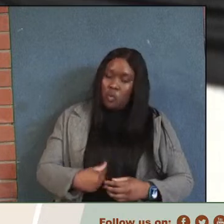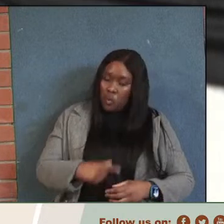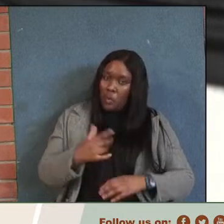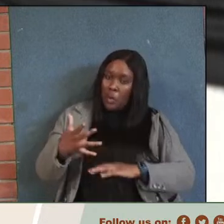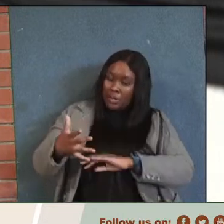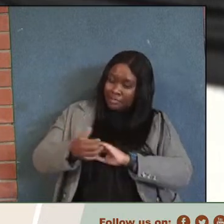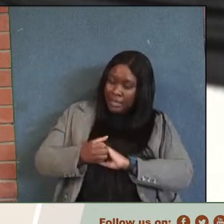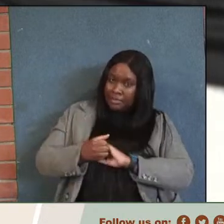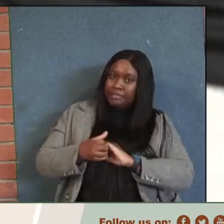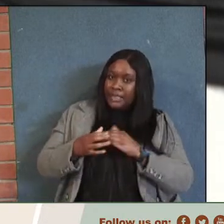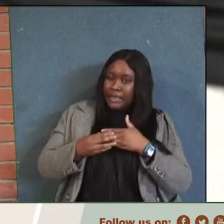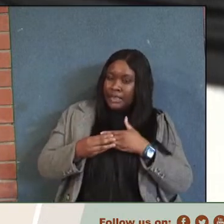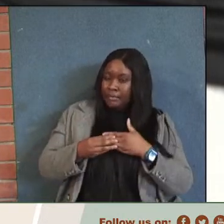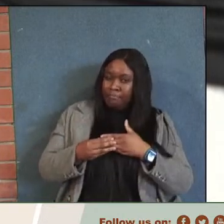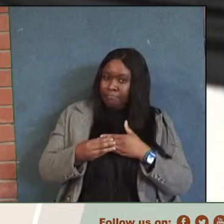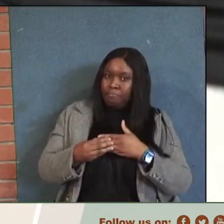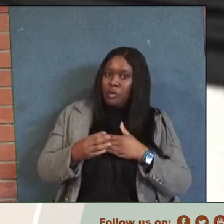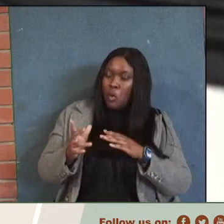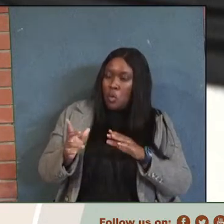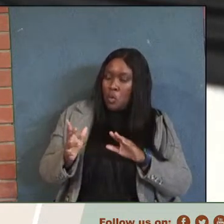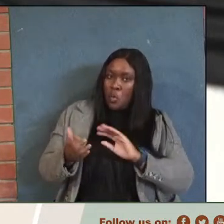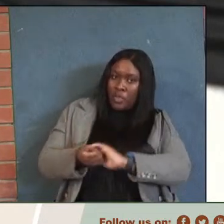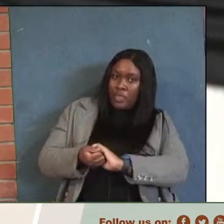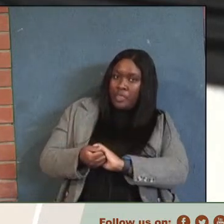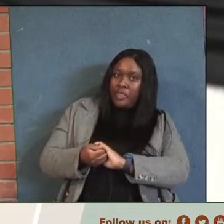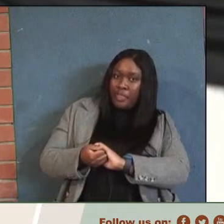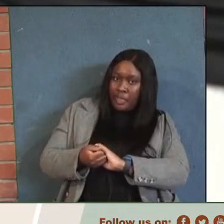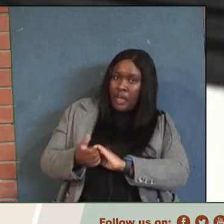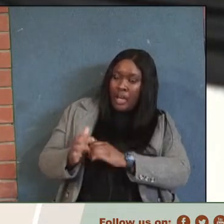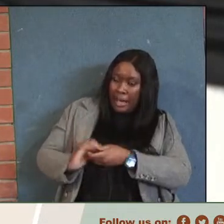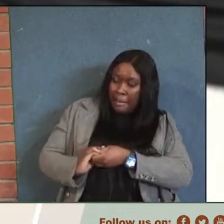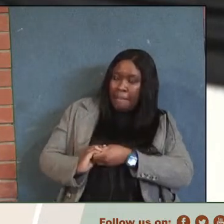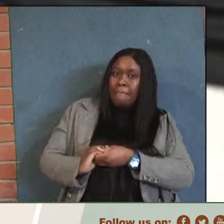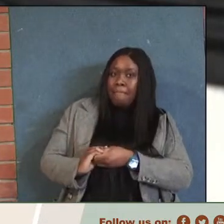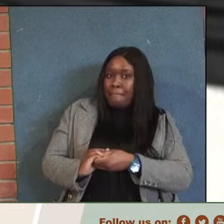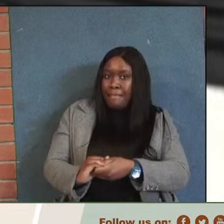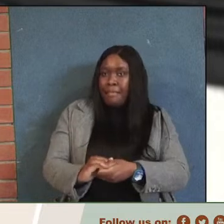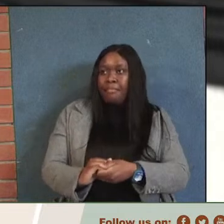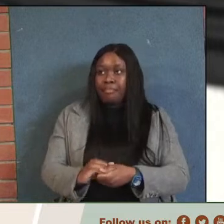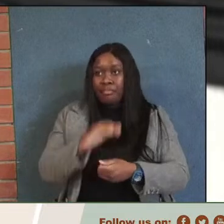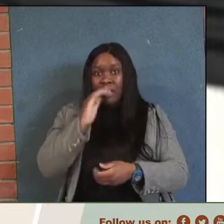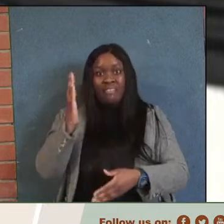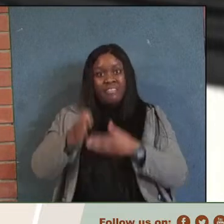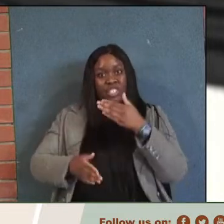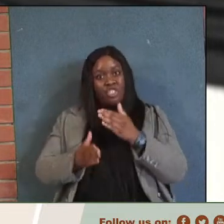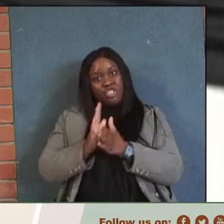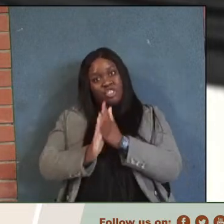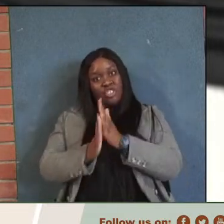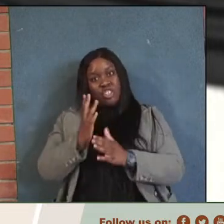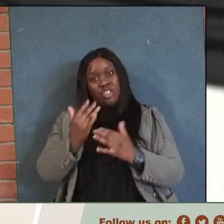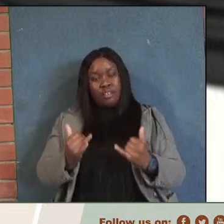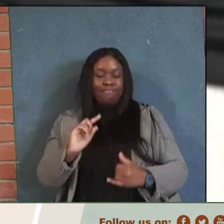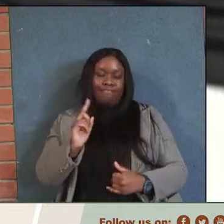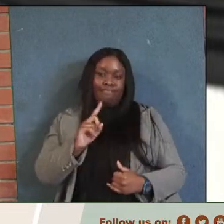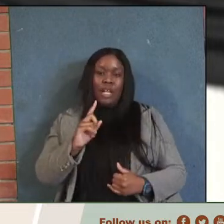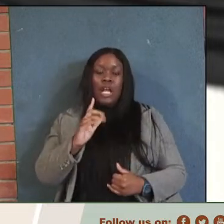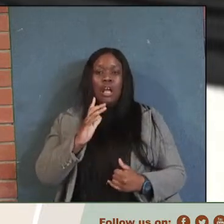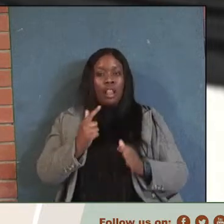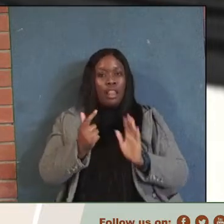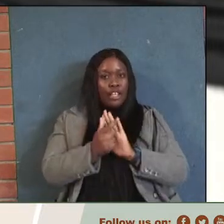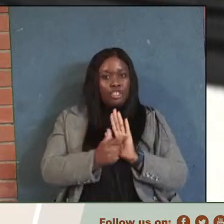together this path. It's not just the end. We're going to involve you in a number of